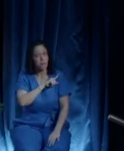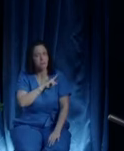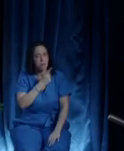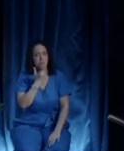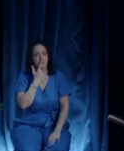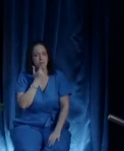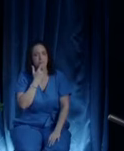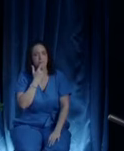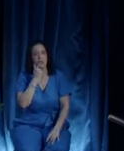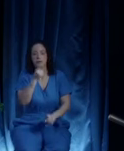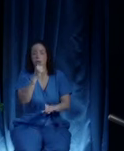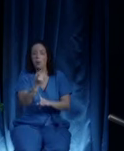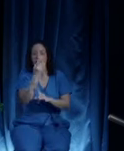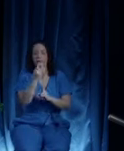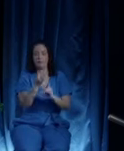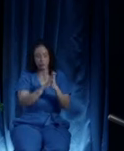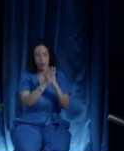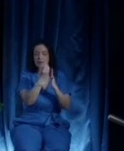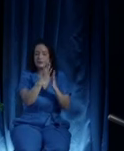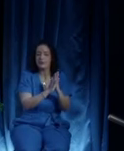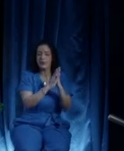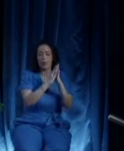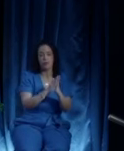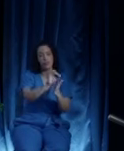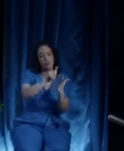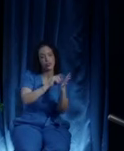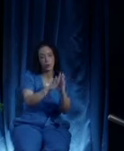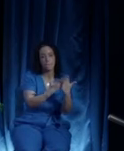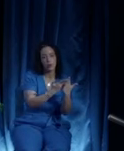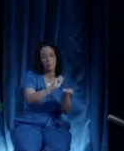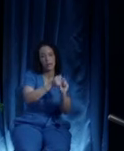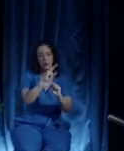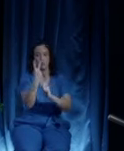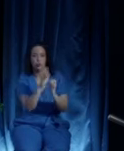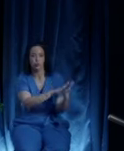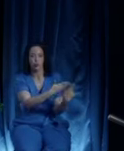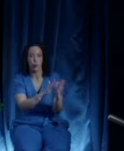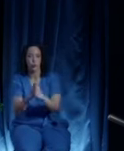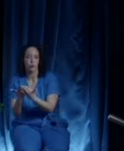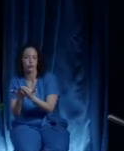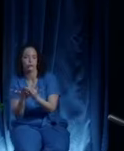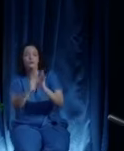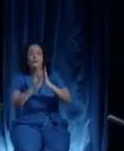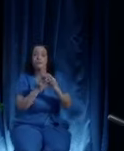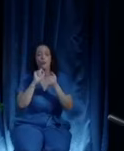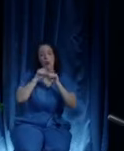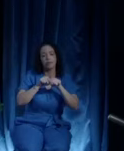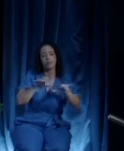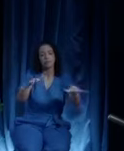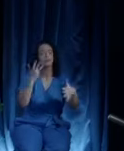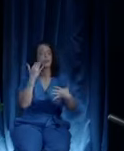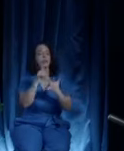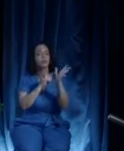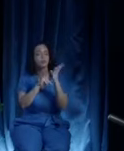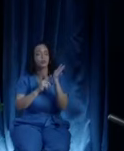and a single volume project then became a two volume project. So the book that's coming out in June is